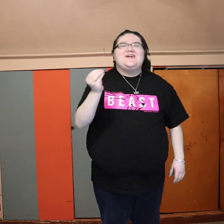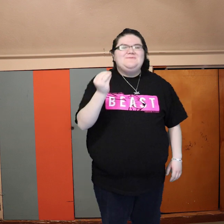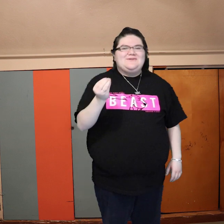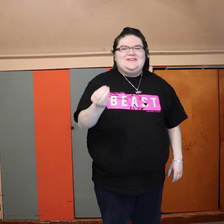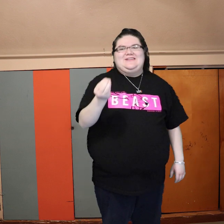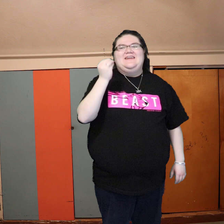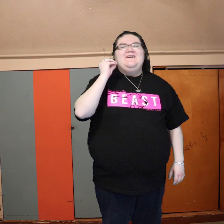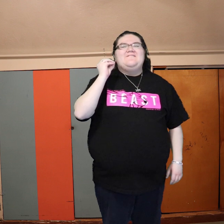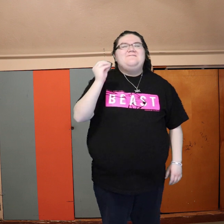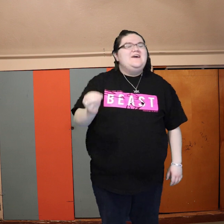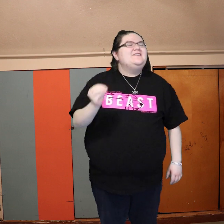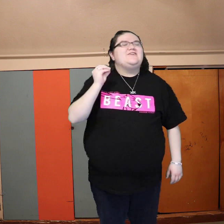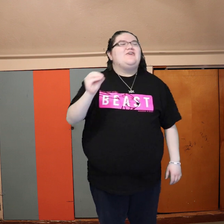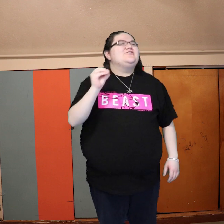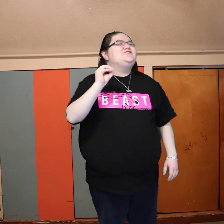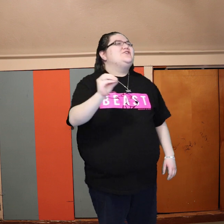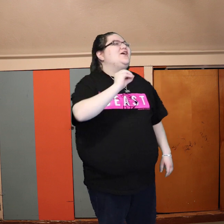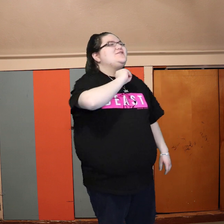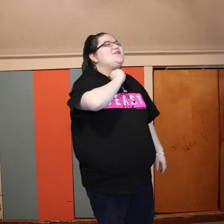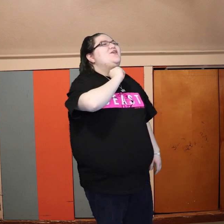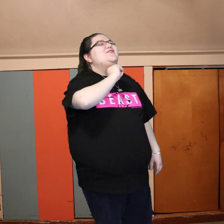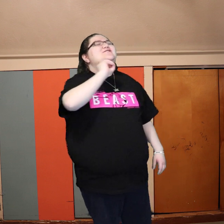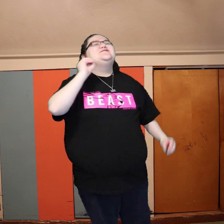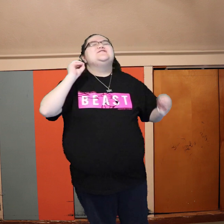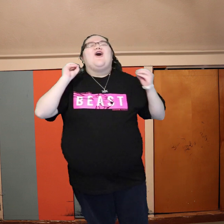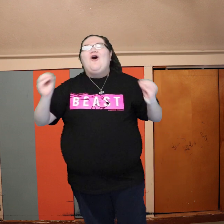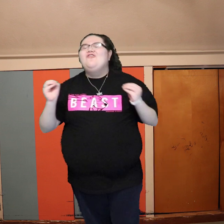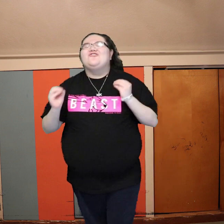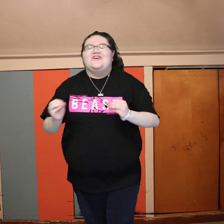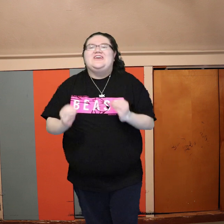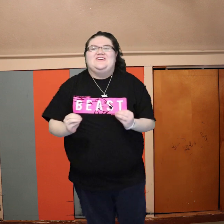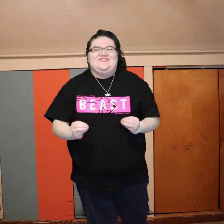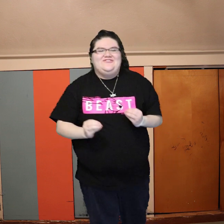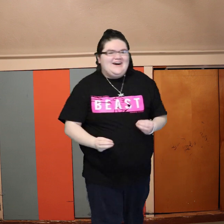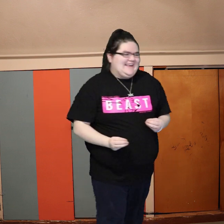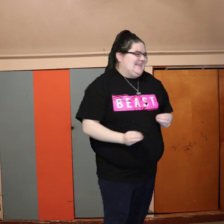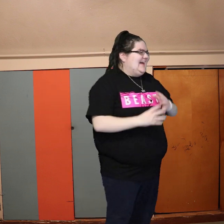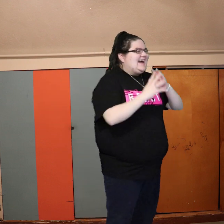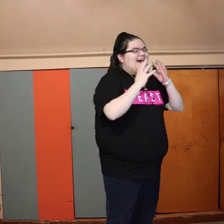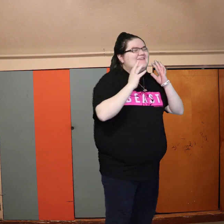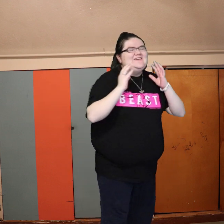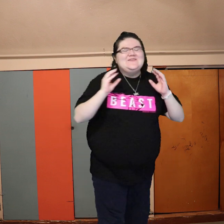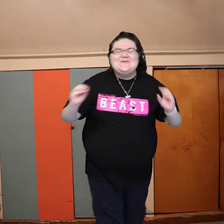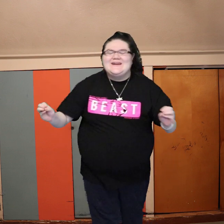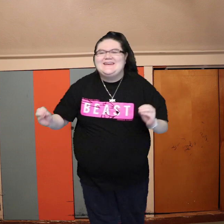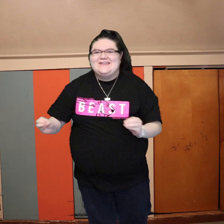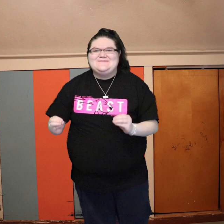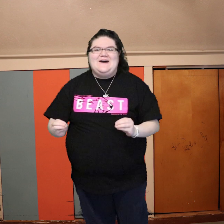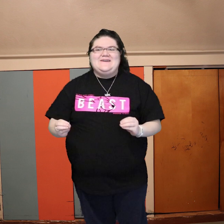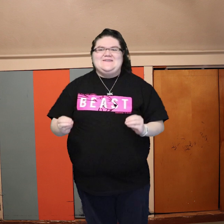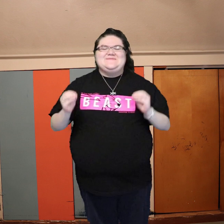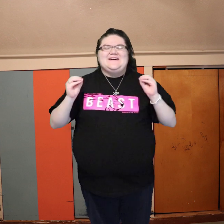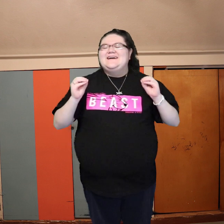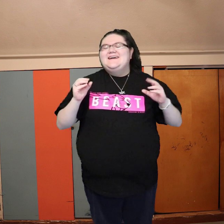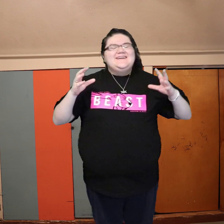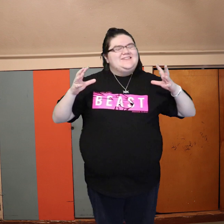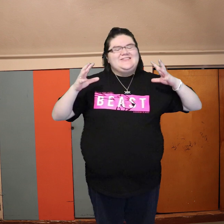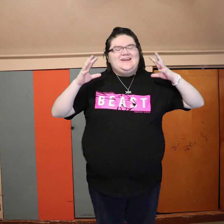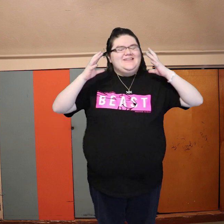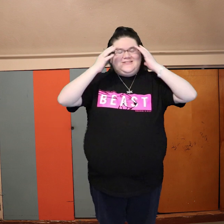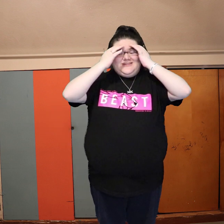for some reason, Vic's are just so freaking funny. Like, I don't know what it is about him,